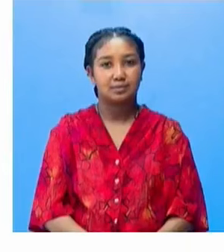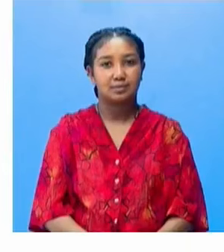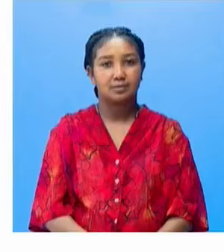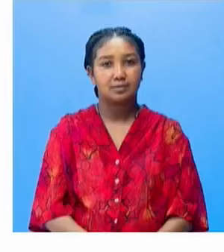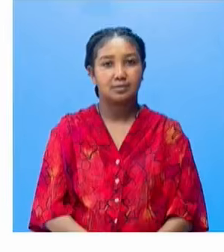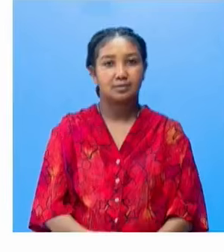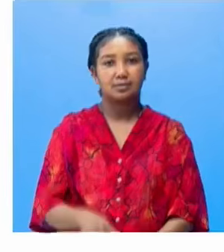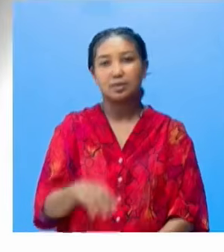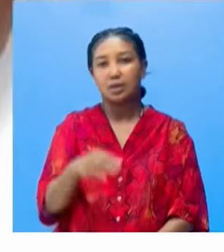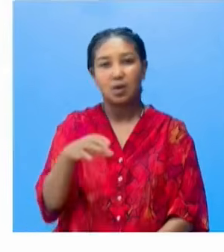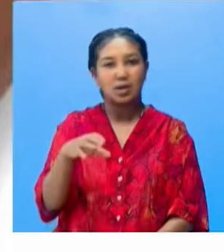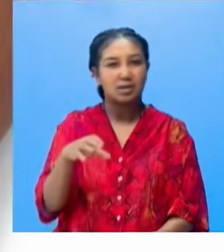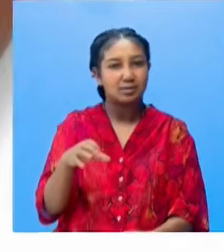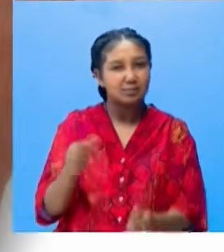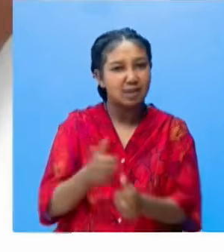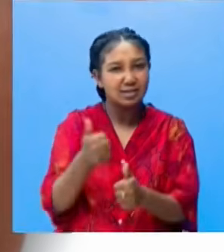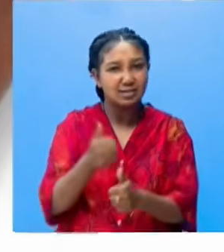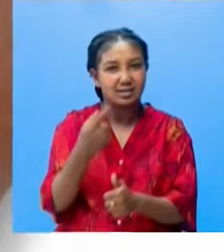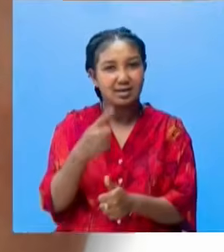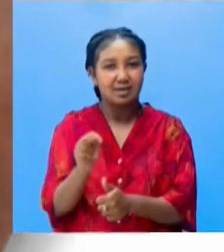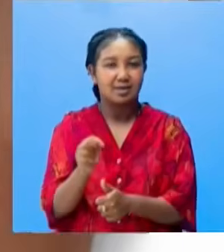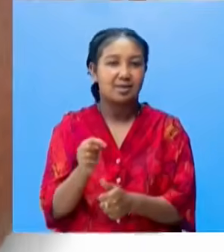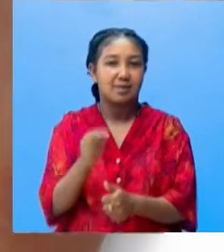the rat.